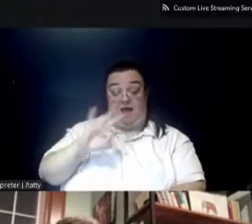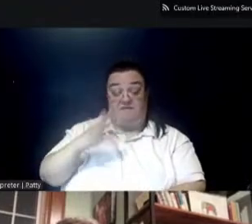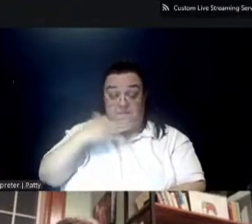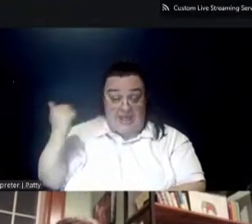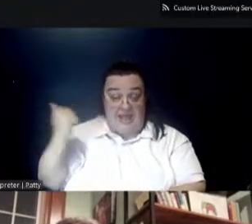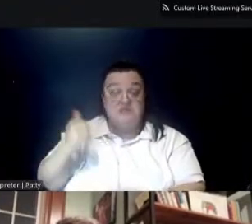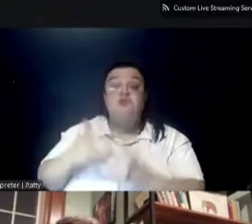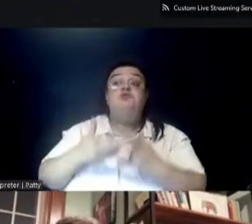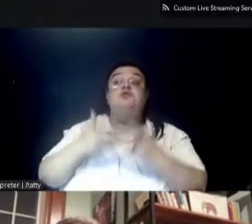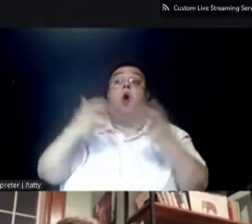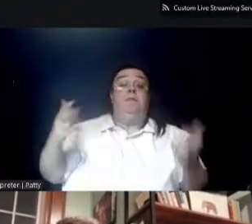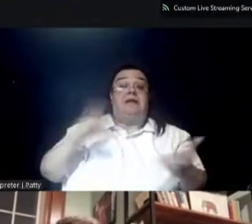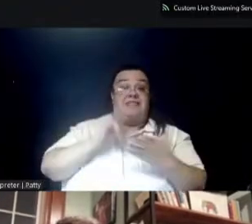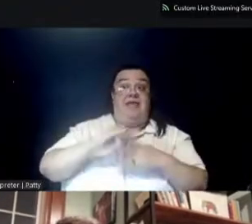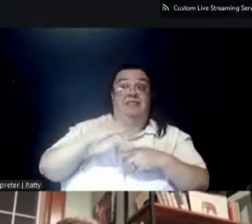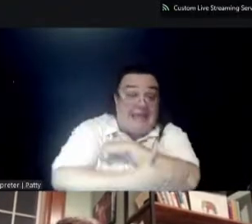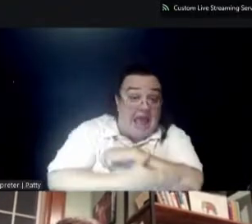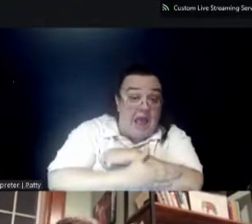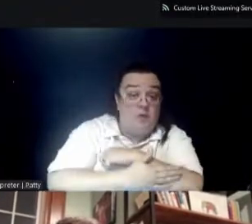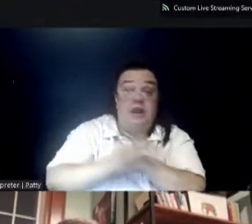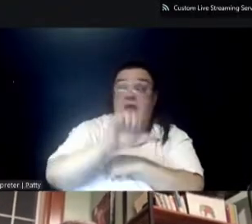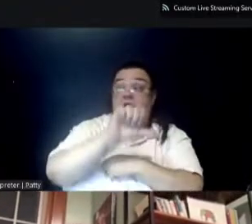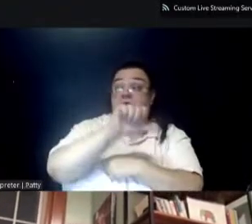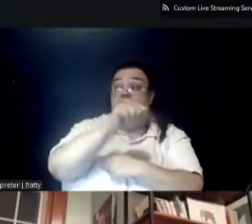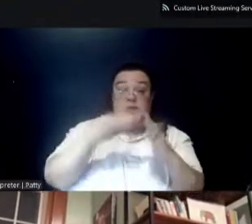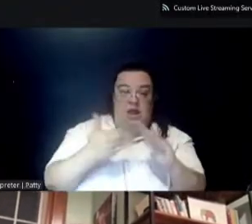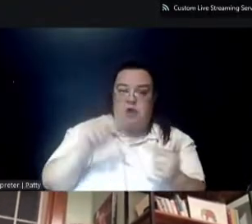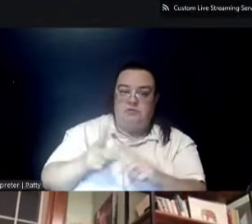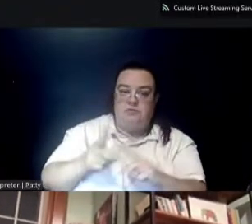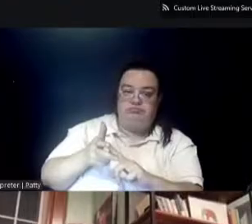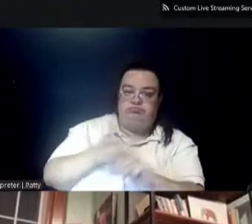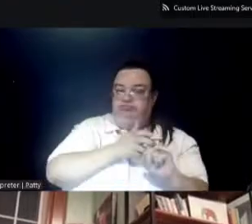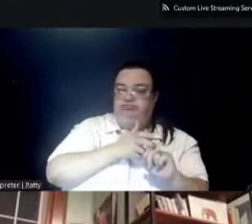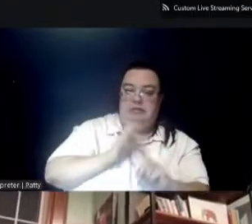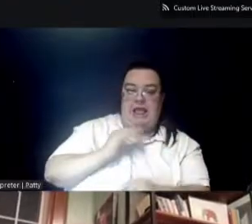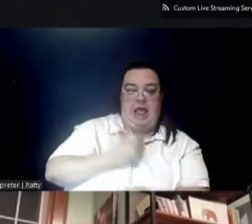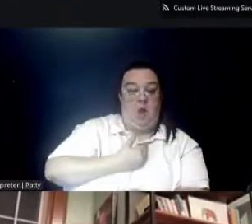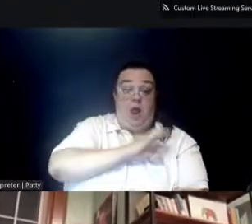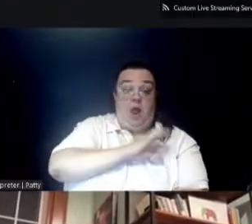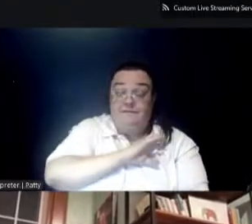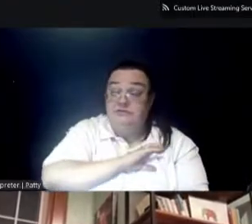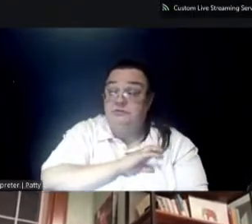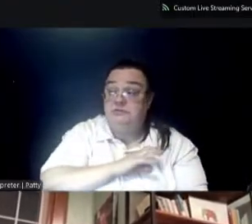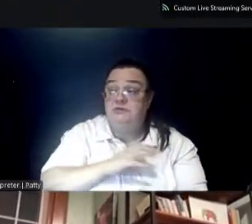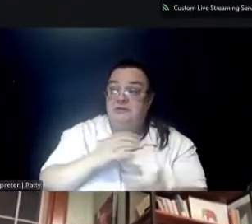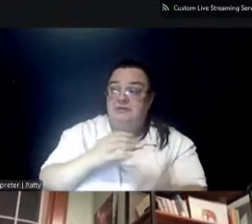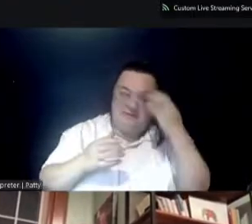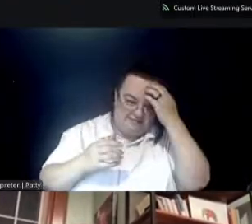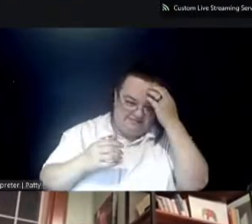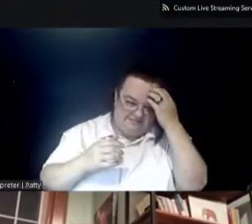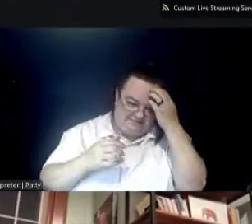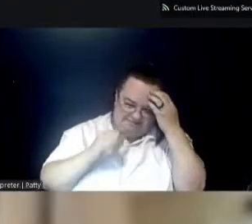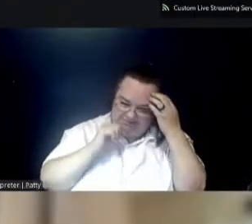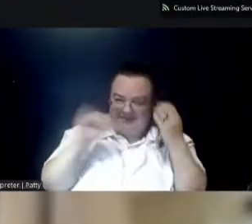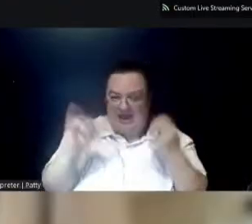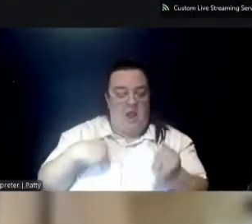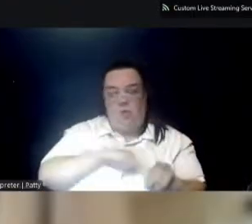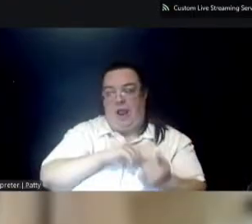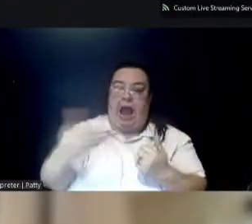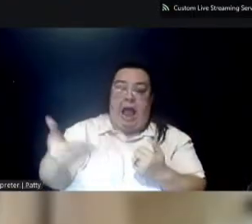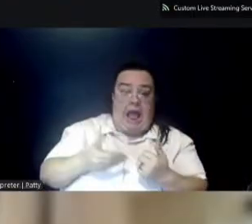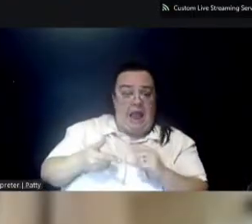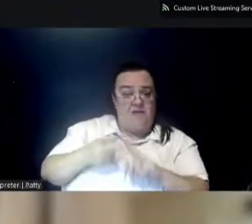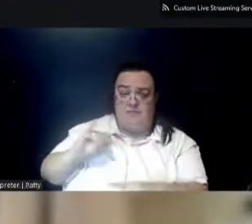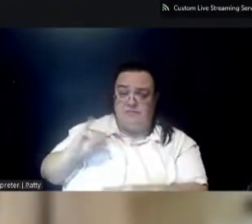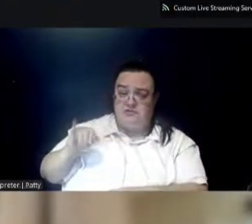officers, other municipalities are trying to get our officers. It's not like we're hiring anybody from the JV team. We got all